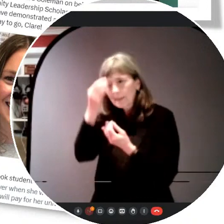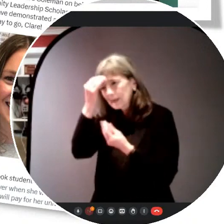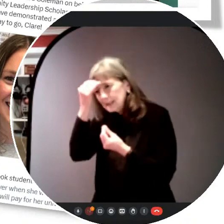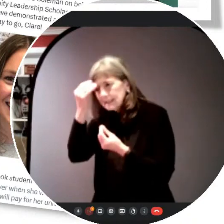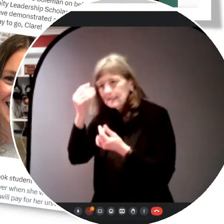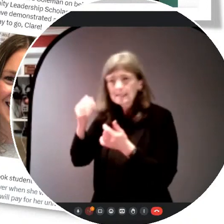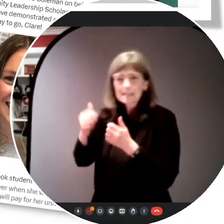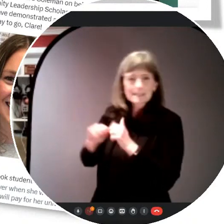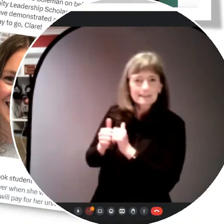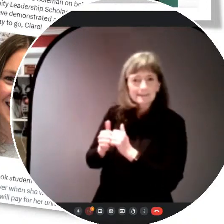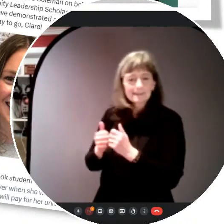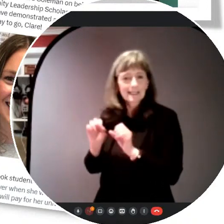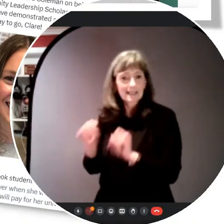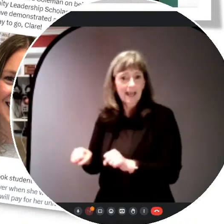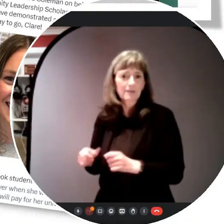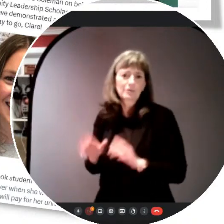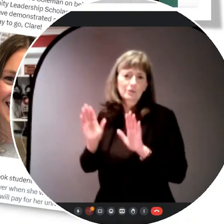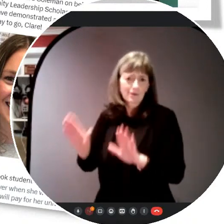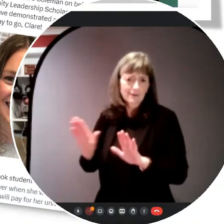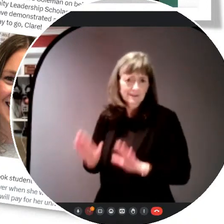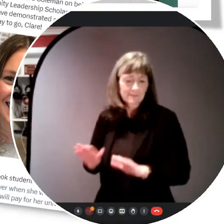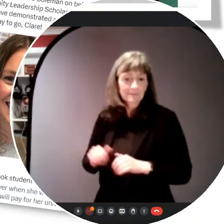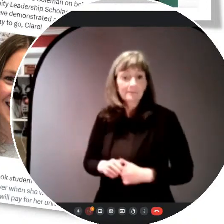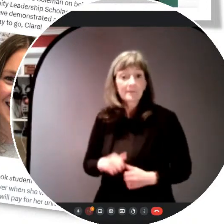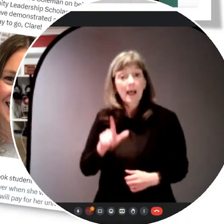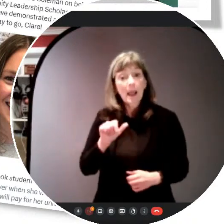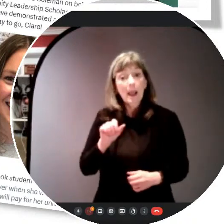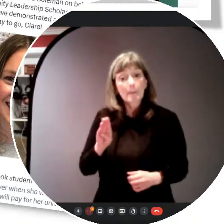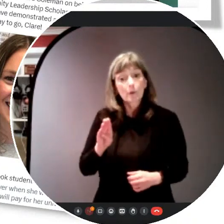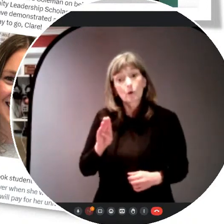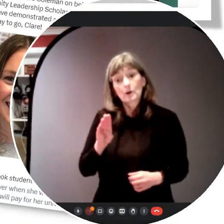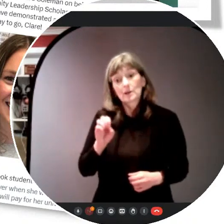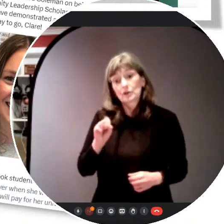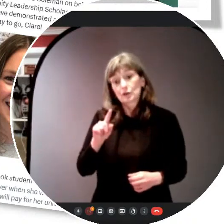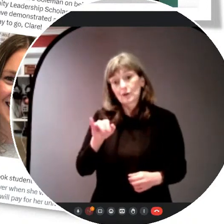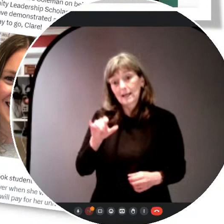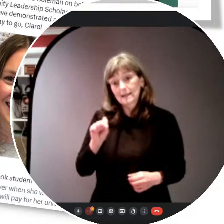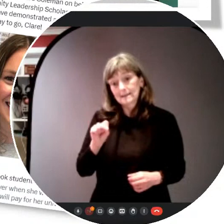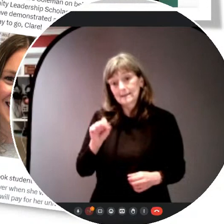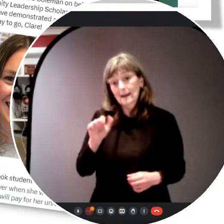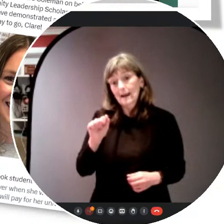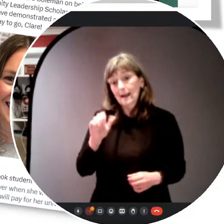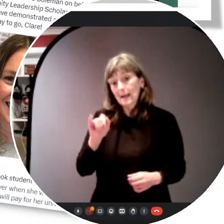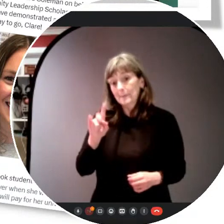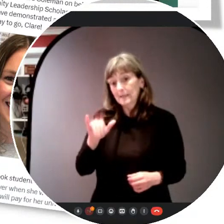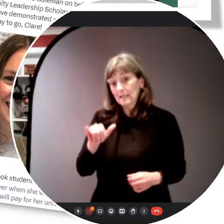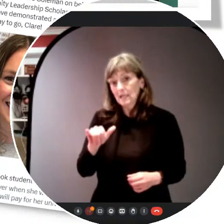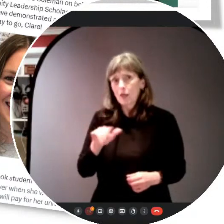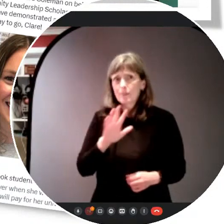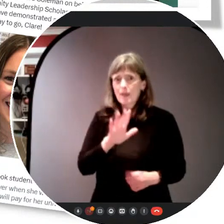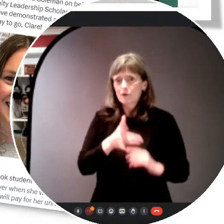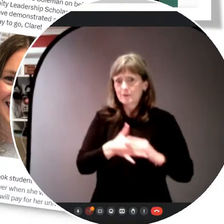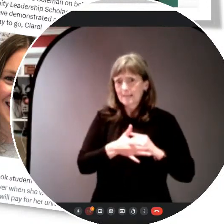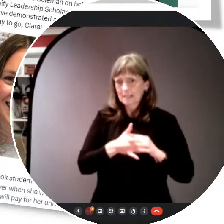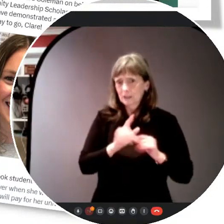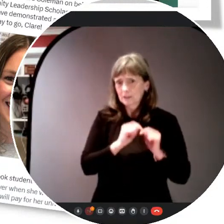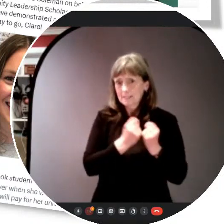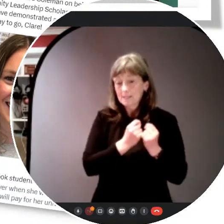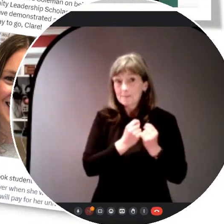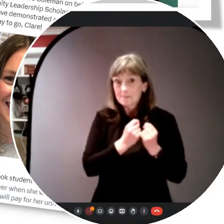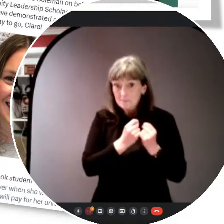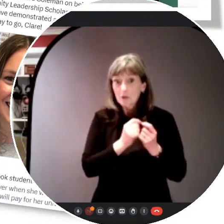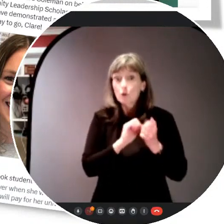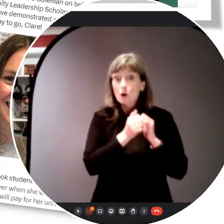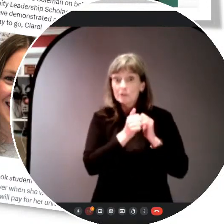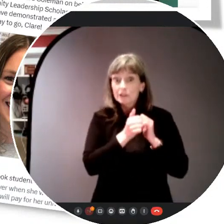And we have, Labrador Straits Academy, who their Shark Tech team placed second in a